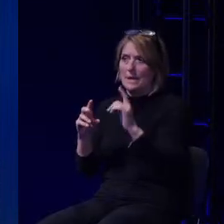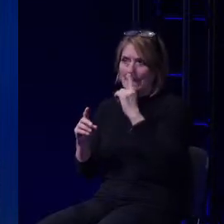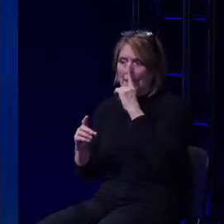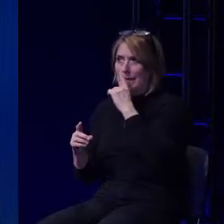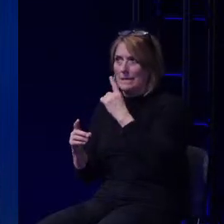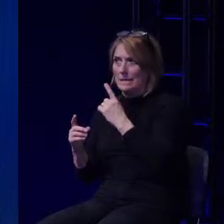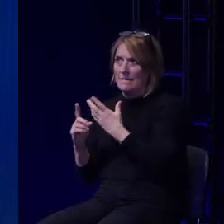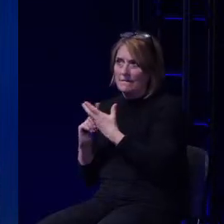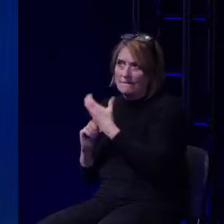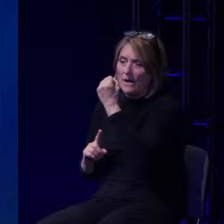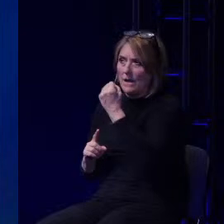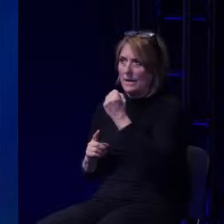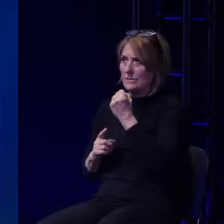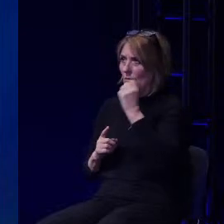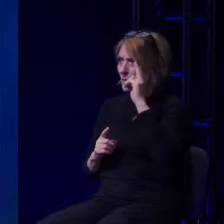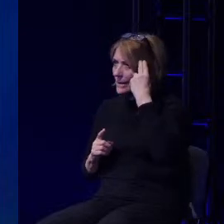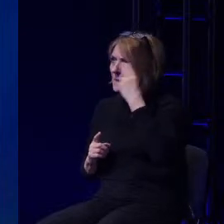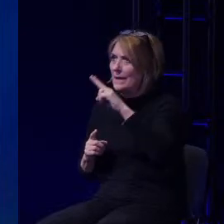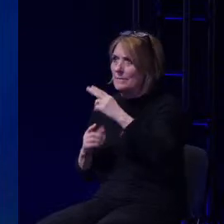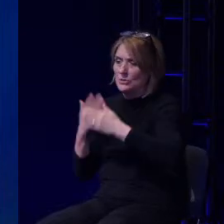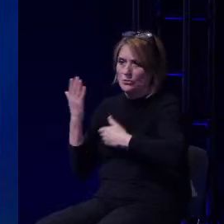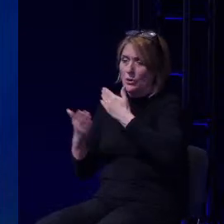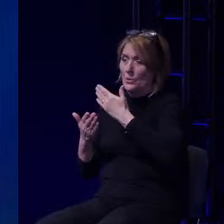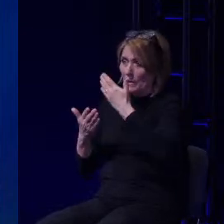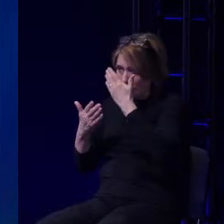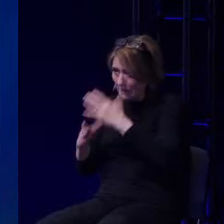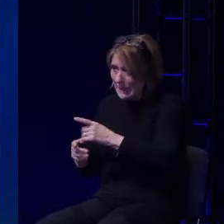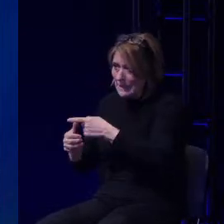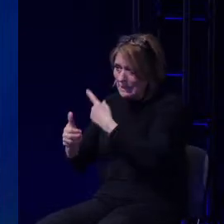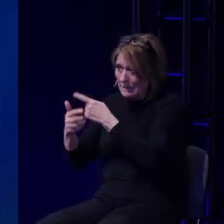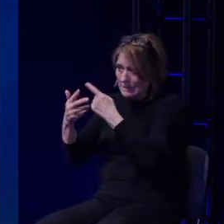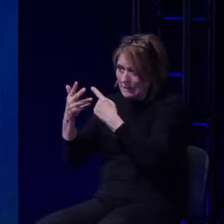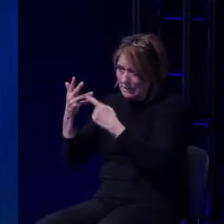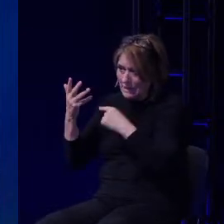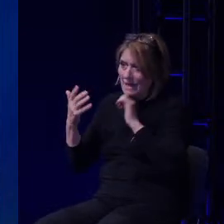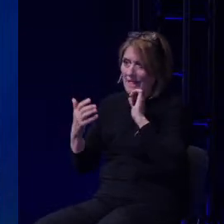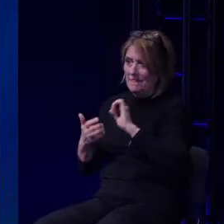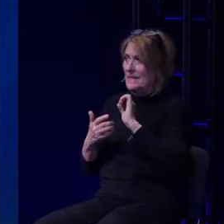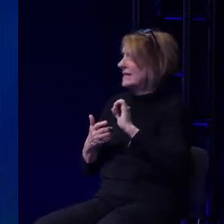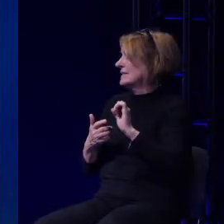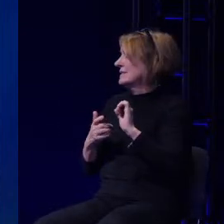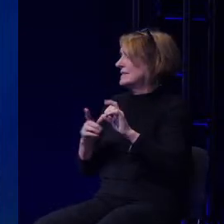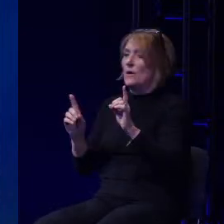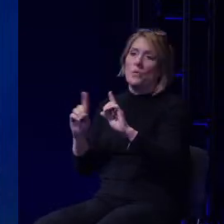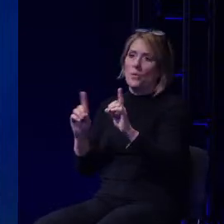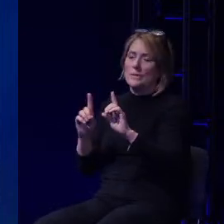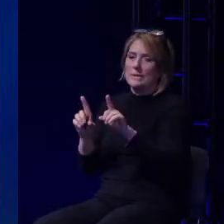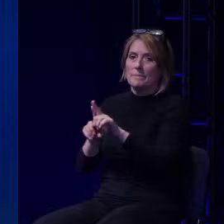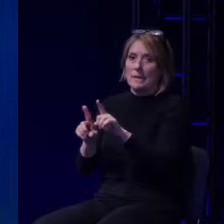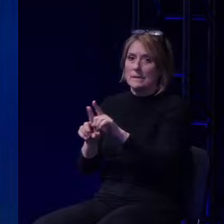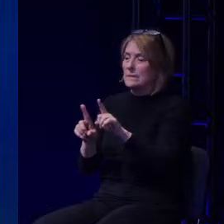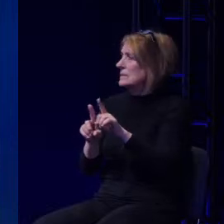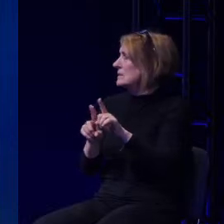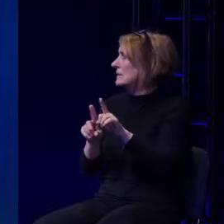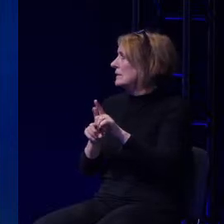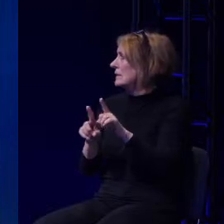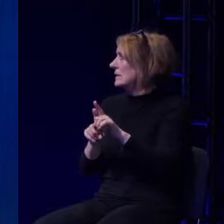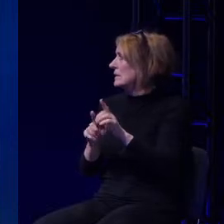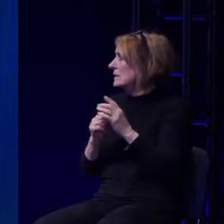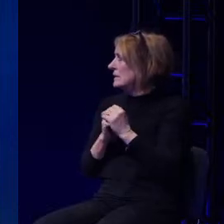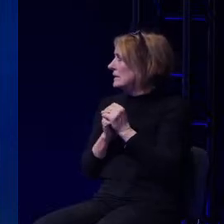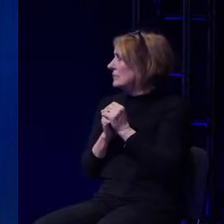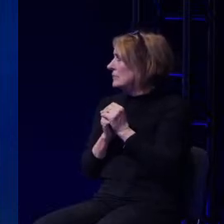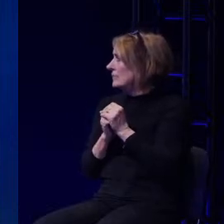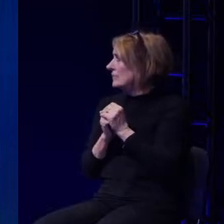about it, because we did just about all these things. So that was my beginning, and it